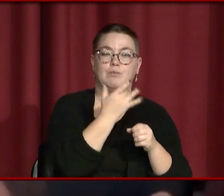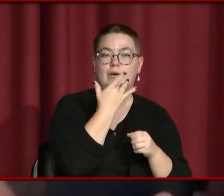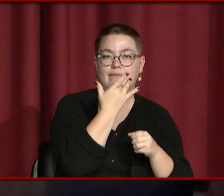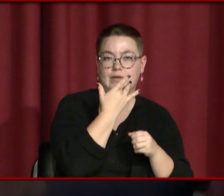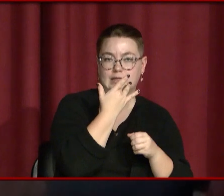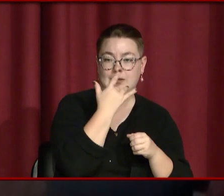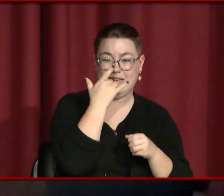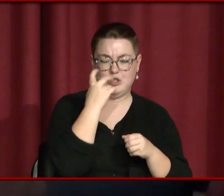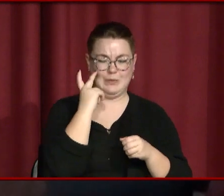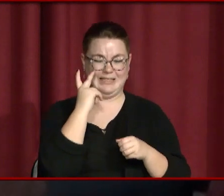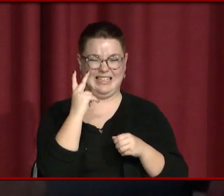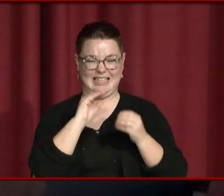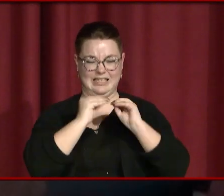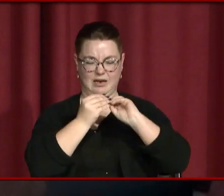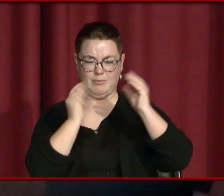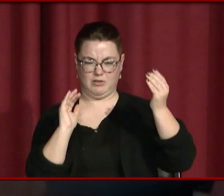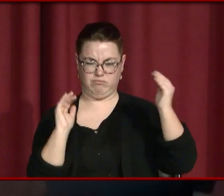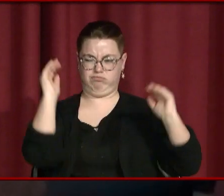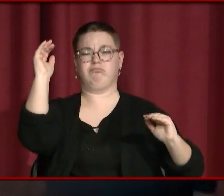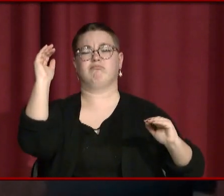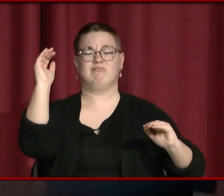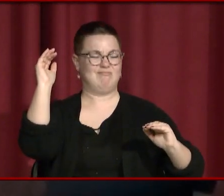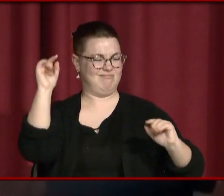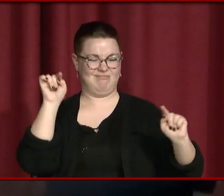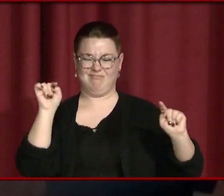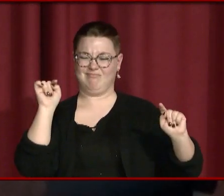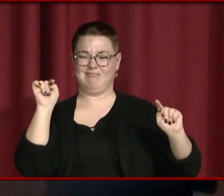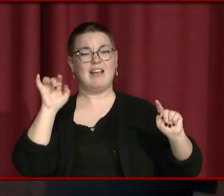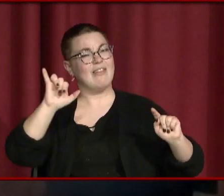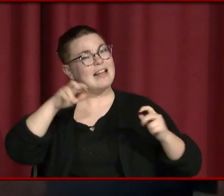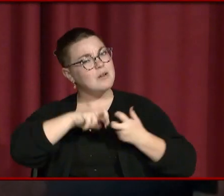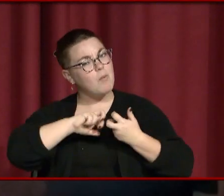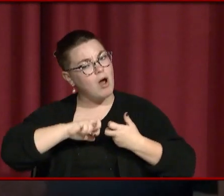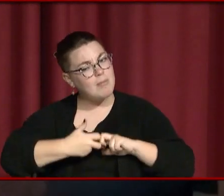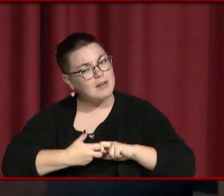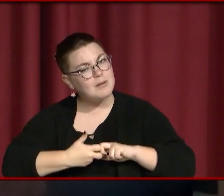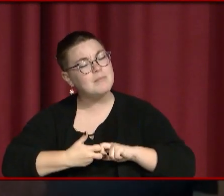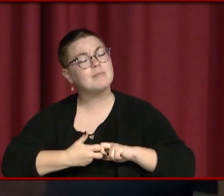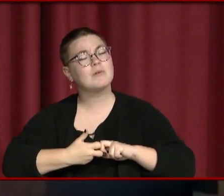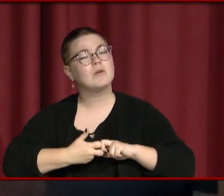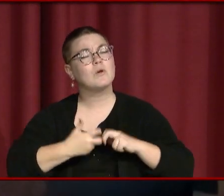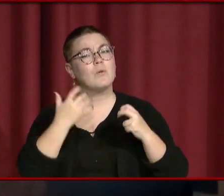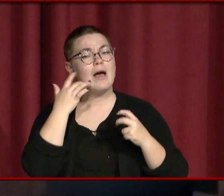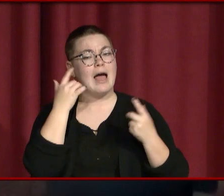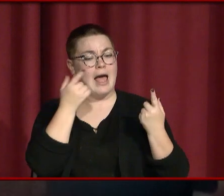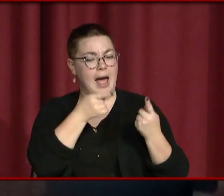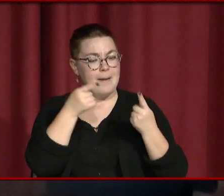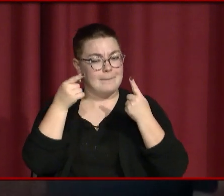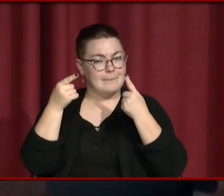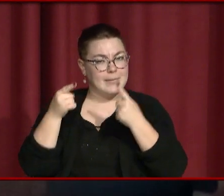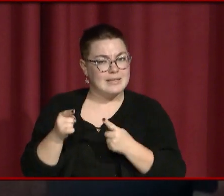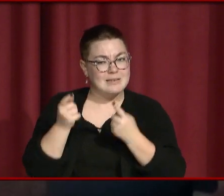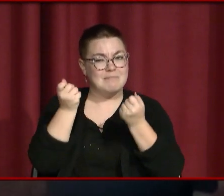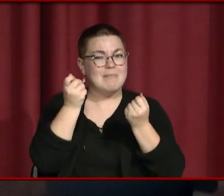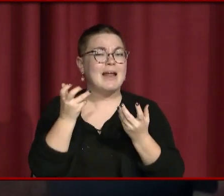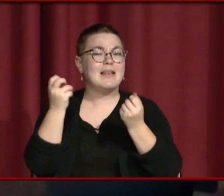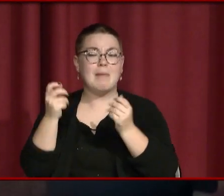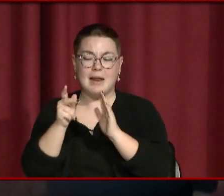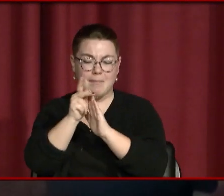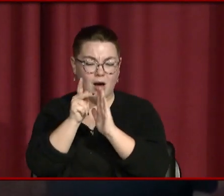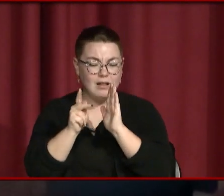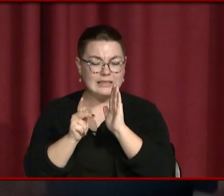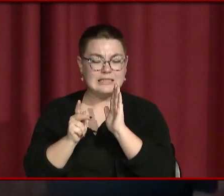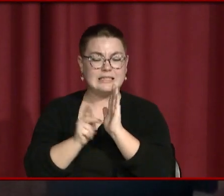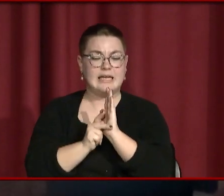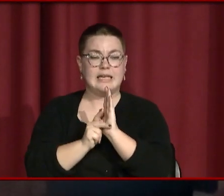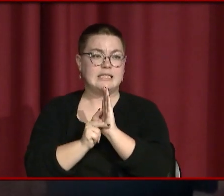massive mismatch. And that's a problem because, again, what we will see are policies that are truly